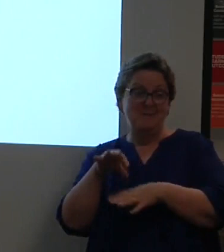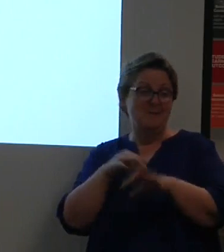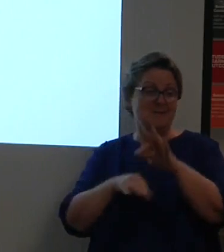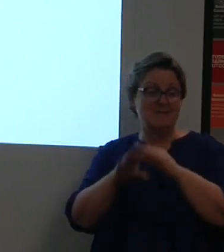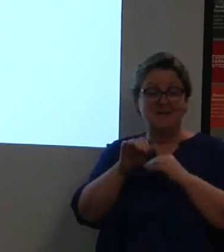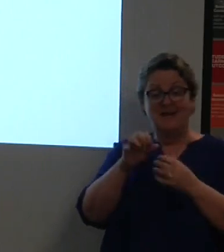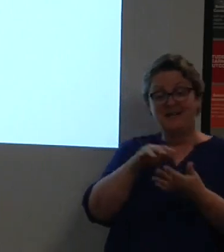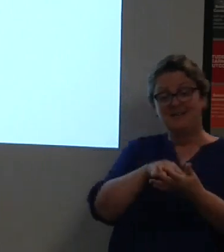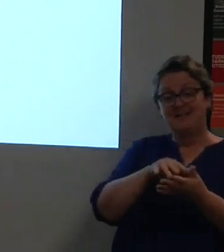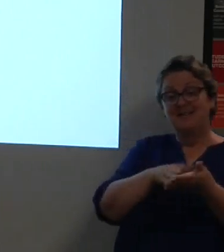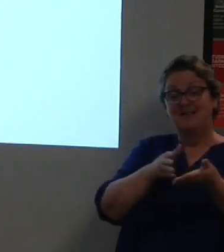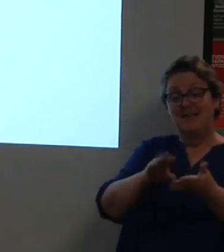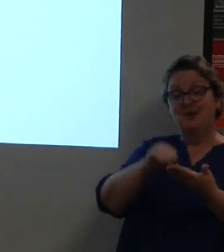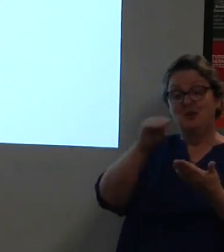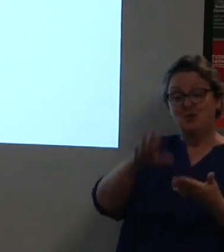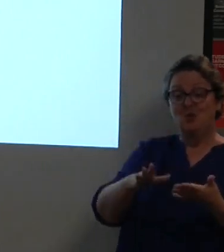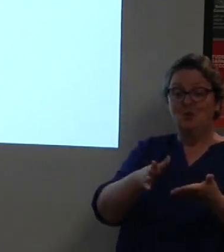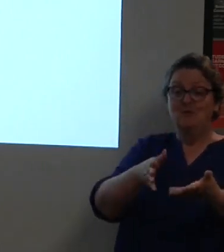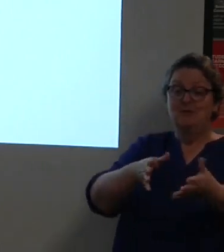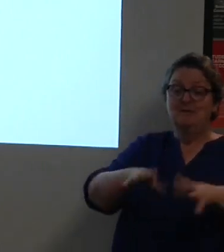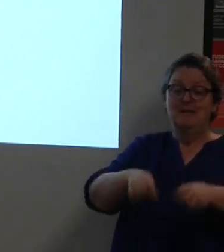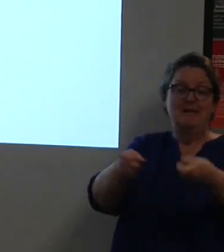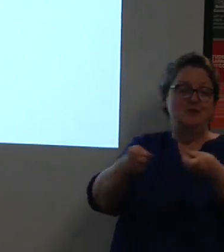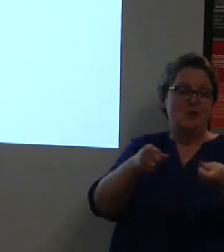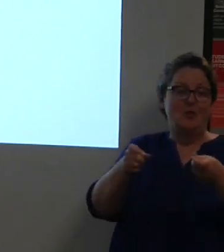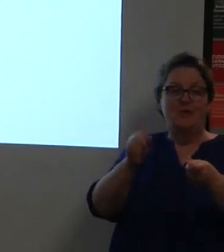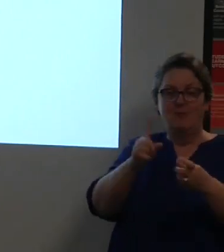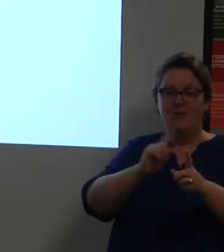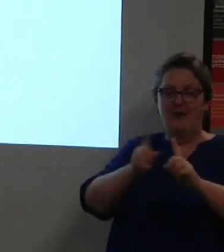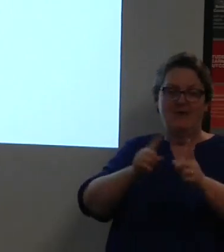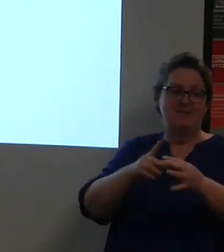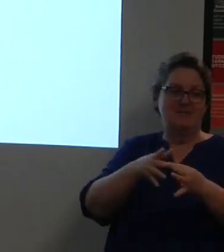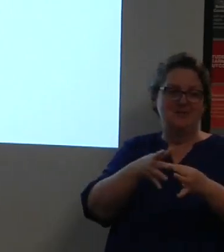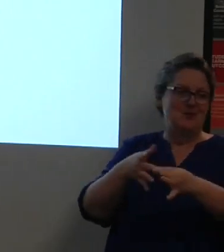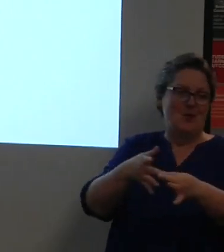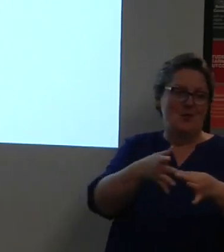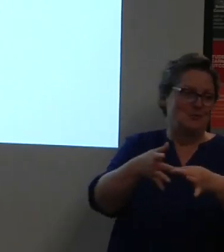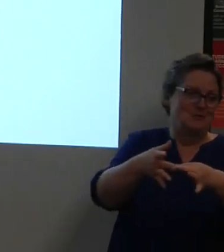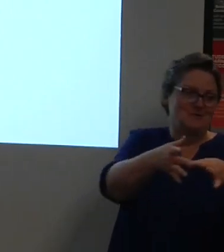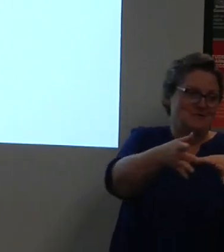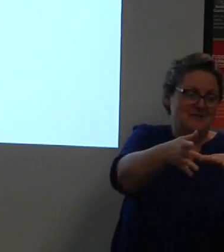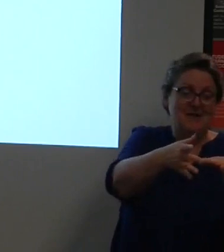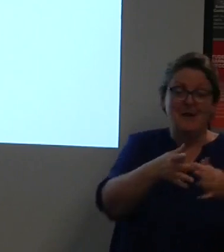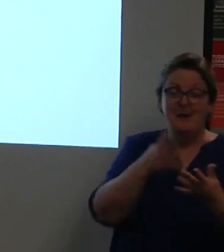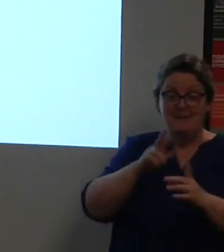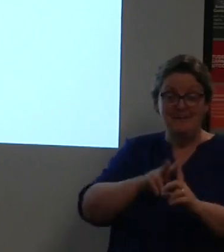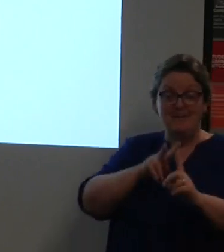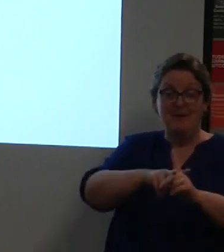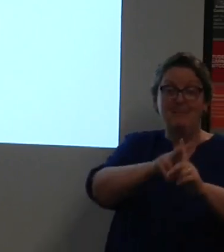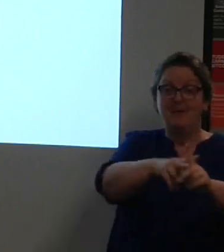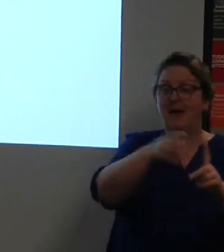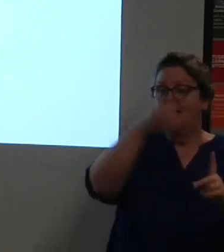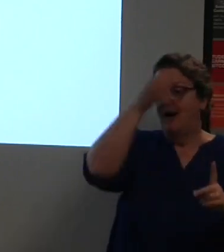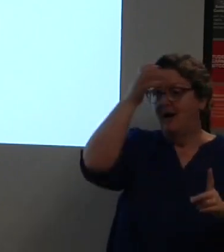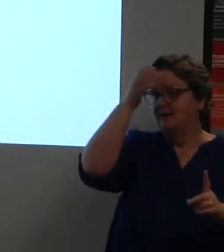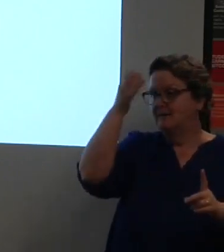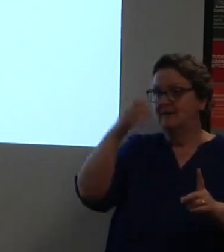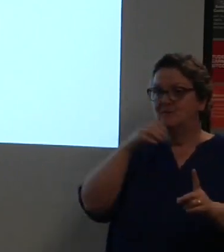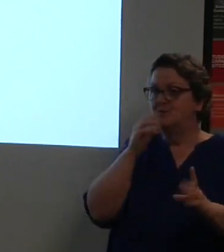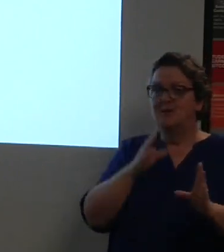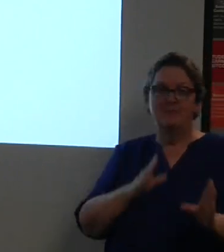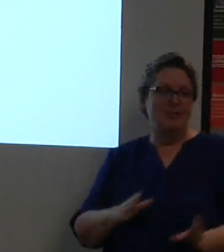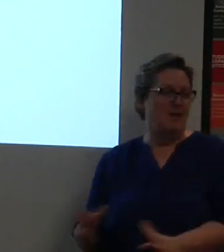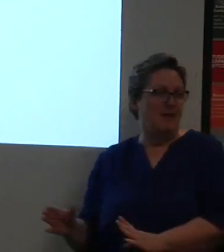take ownership of where the conversation goes. This can be a great thing, right? They might actually apply concepts that you didn't even intend to be part of